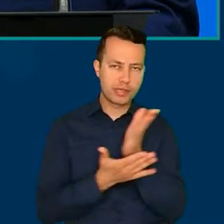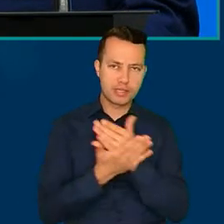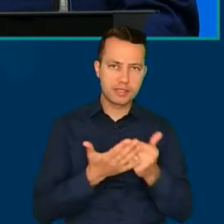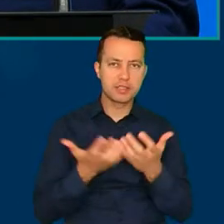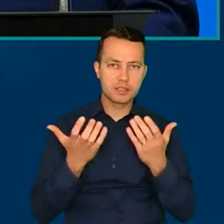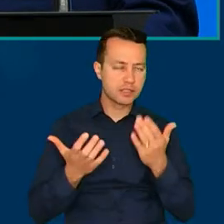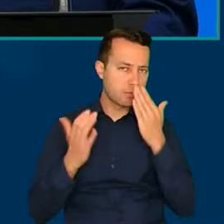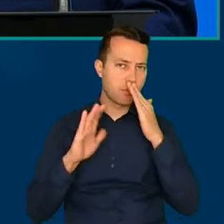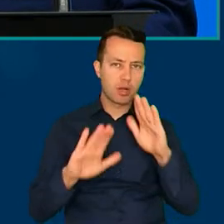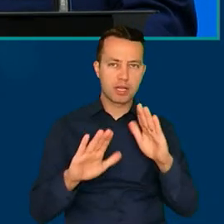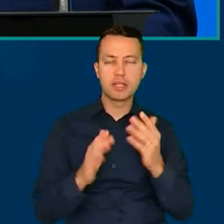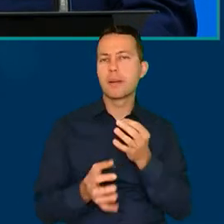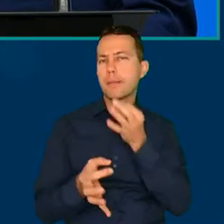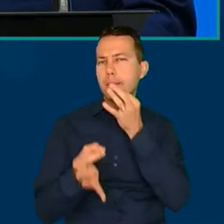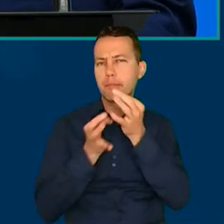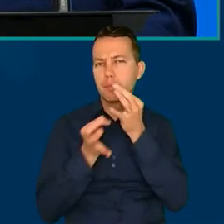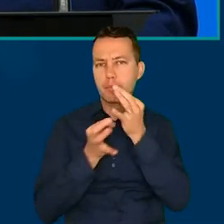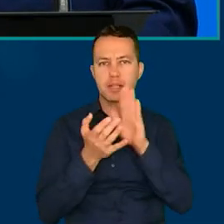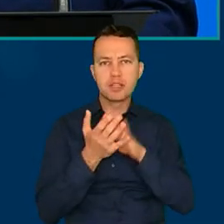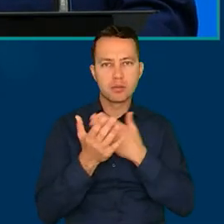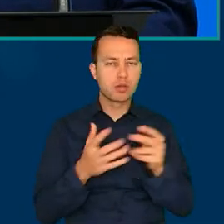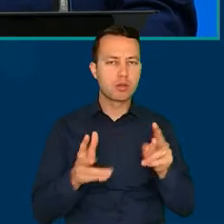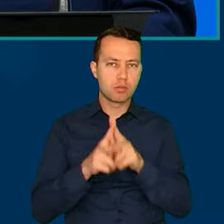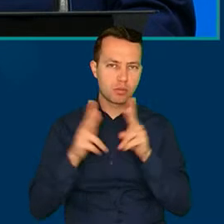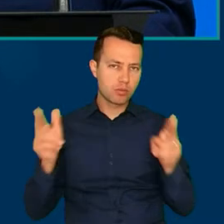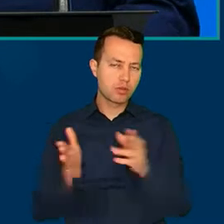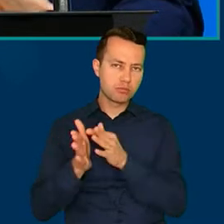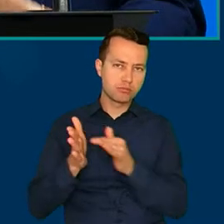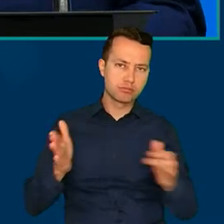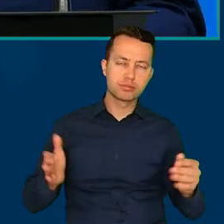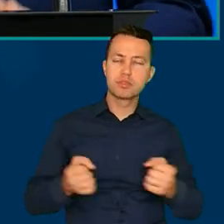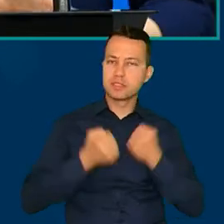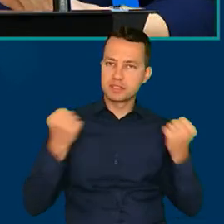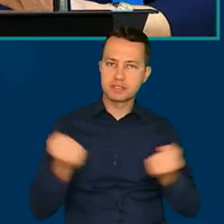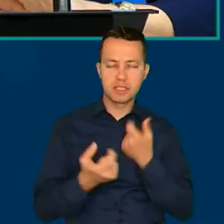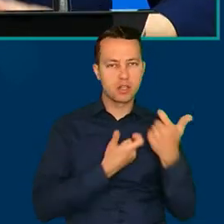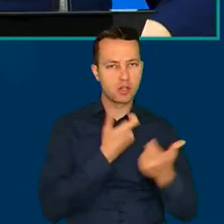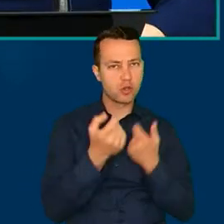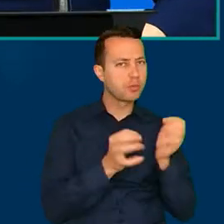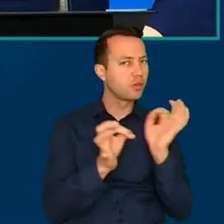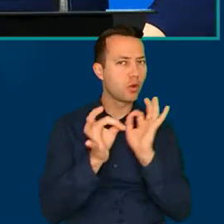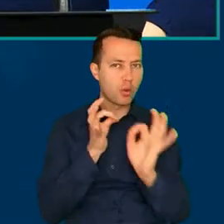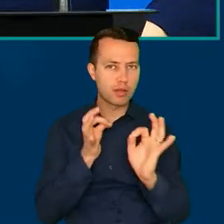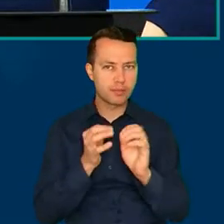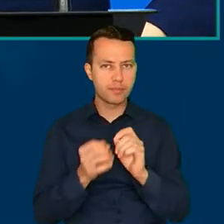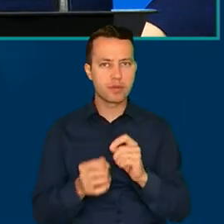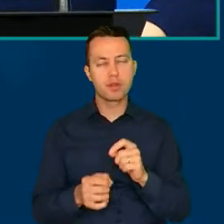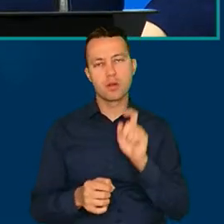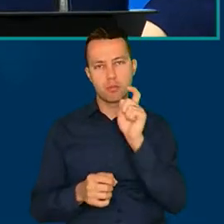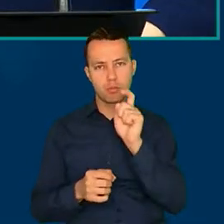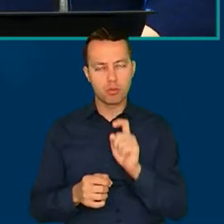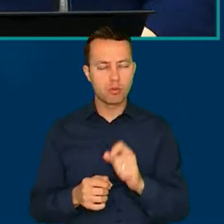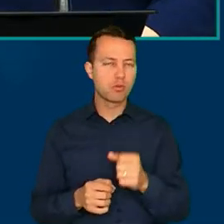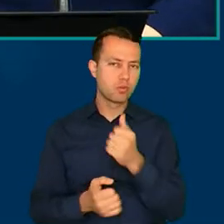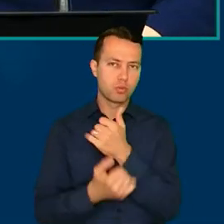second part, namely how the questions connected with the due diligence process look. Step 1,